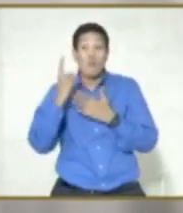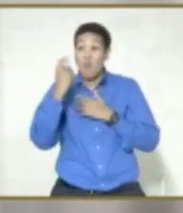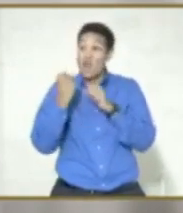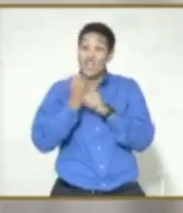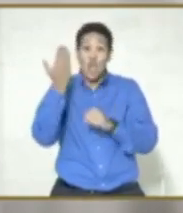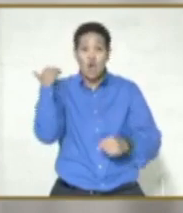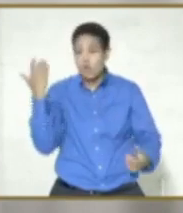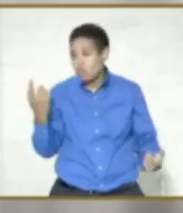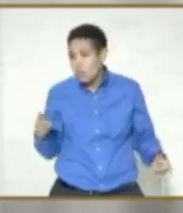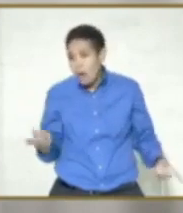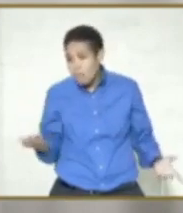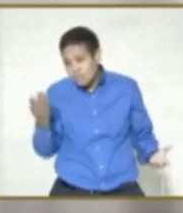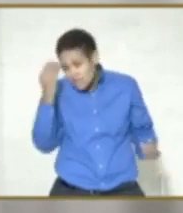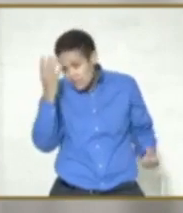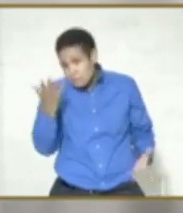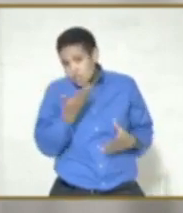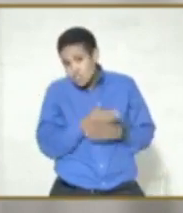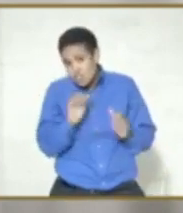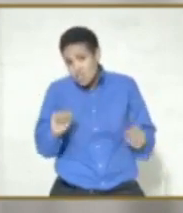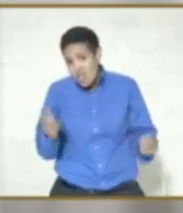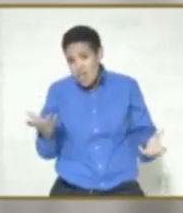information? Okay.